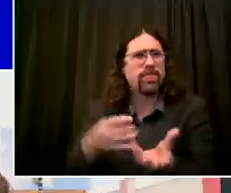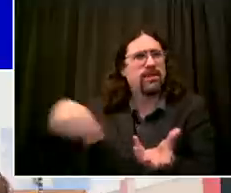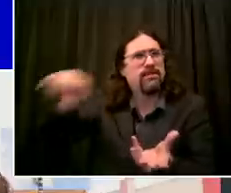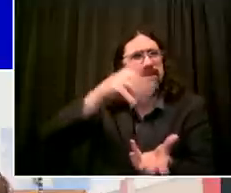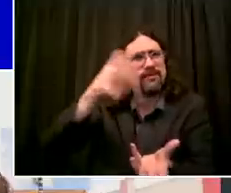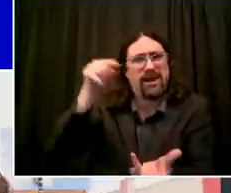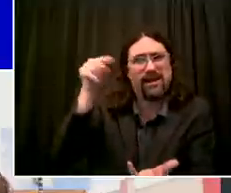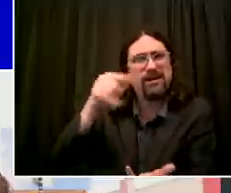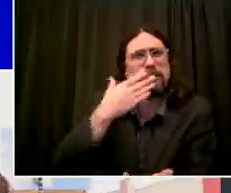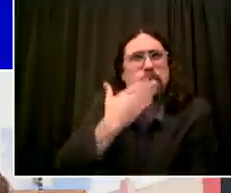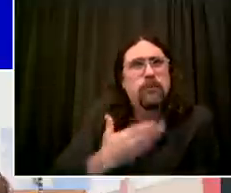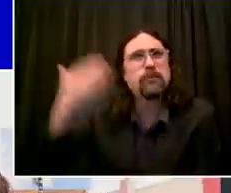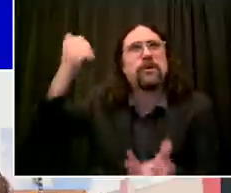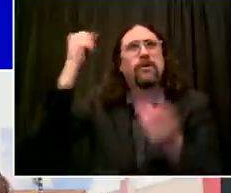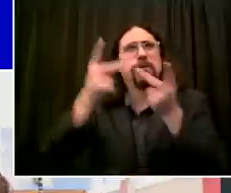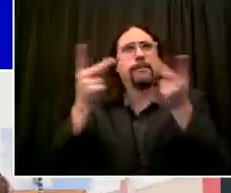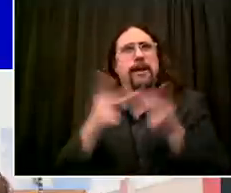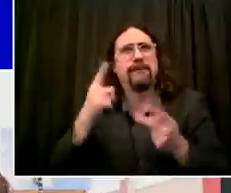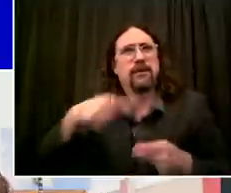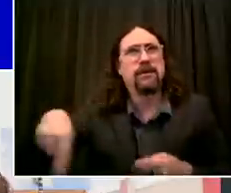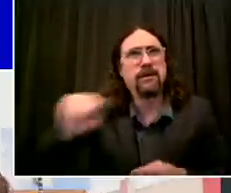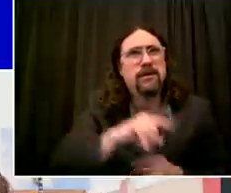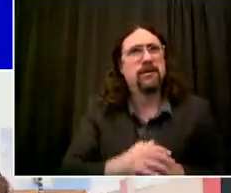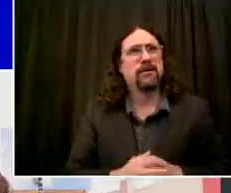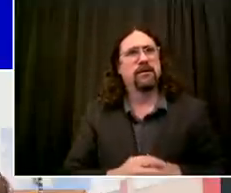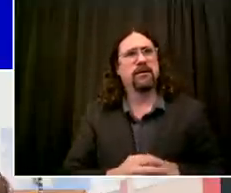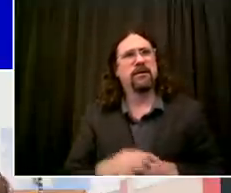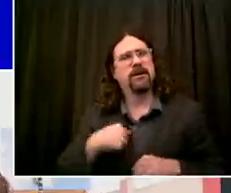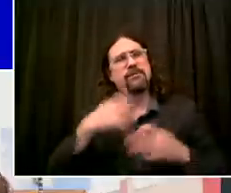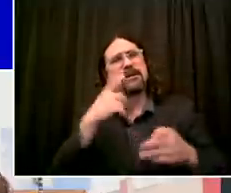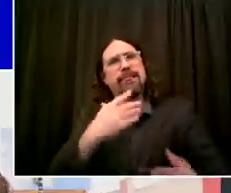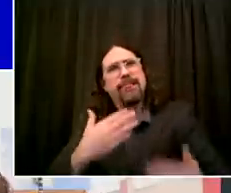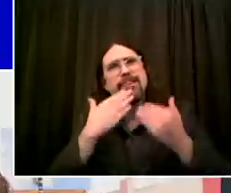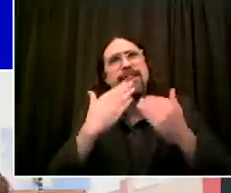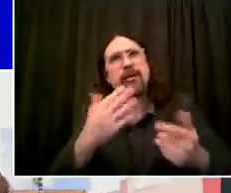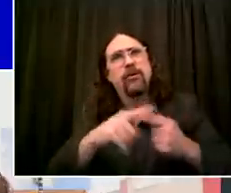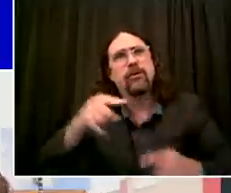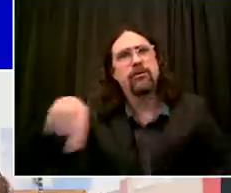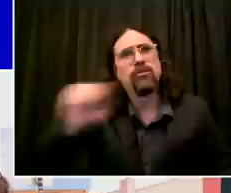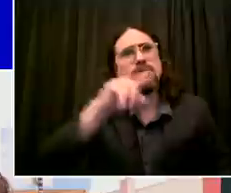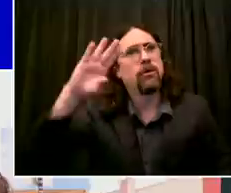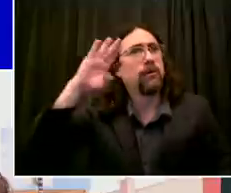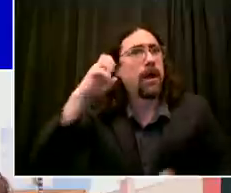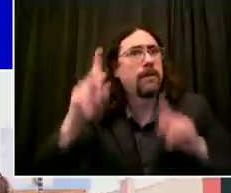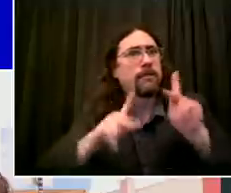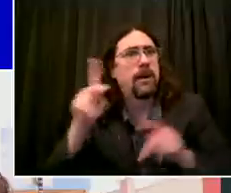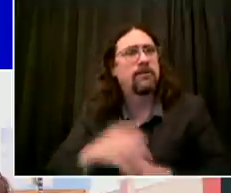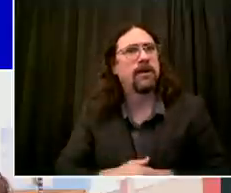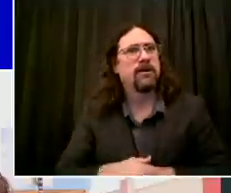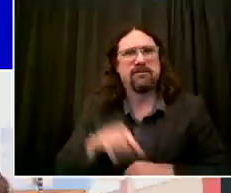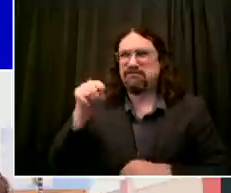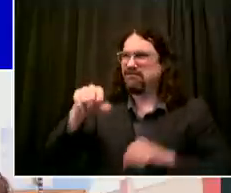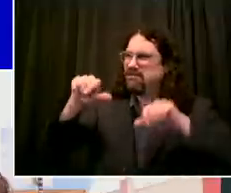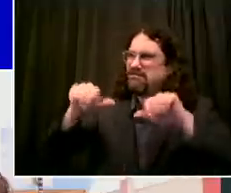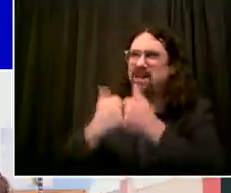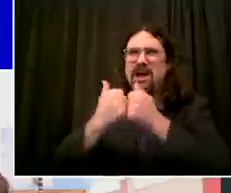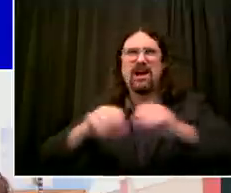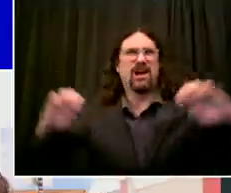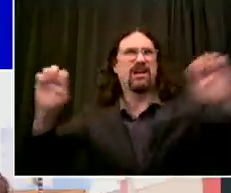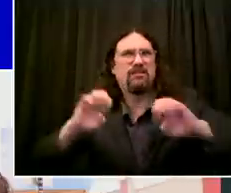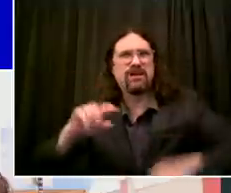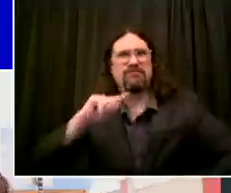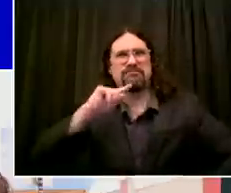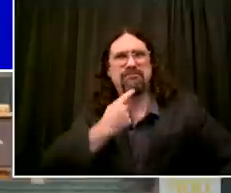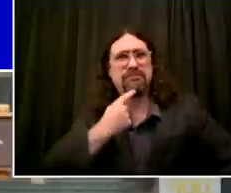a crisis and a challenge. They wanted to move their neighborhood forward. So, look, it's